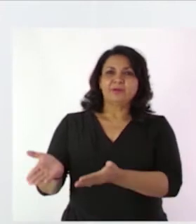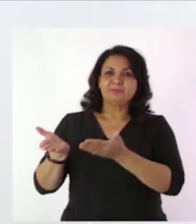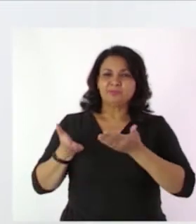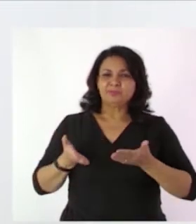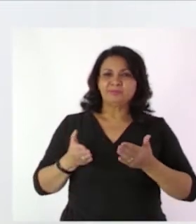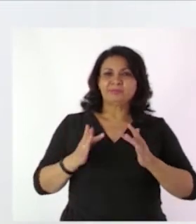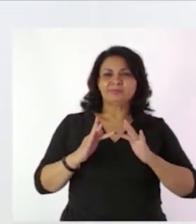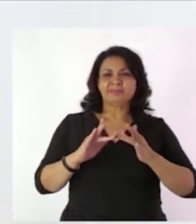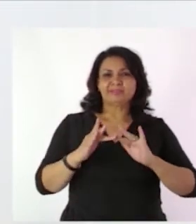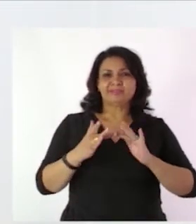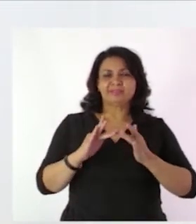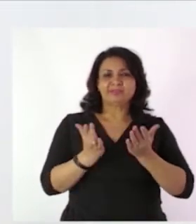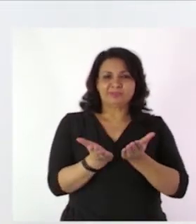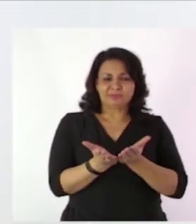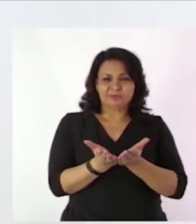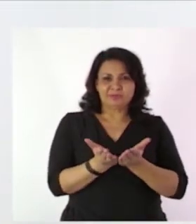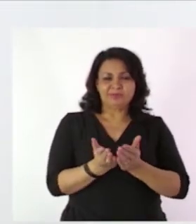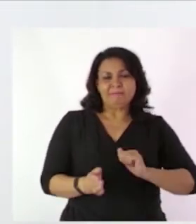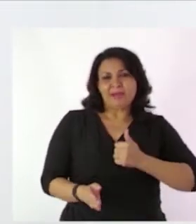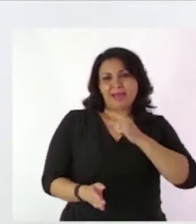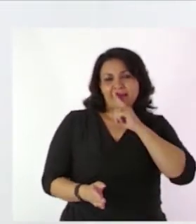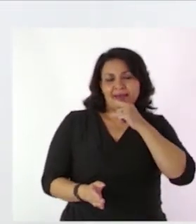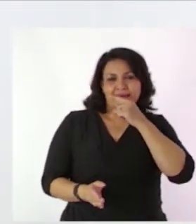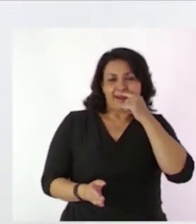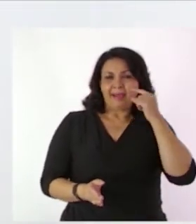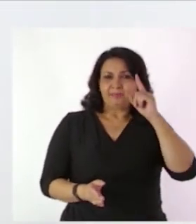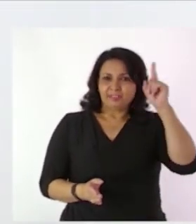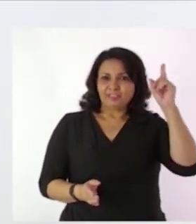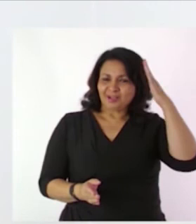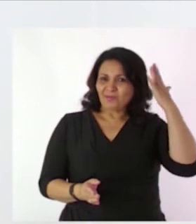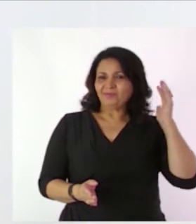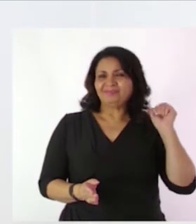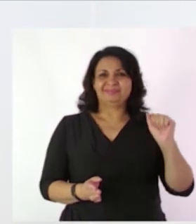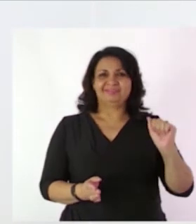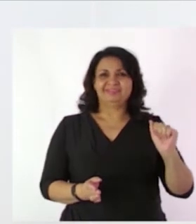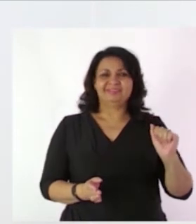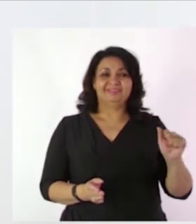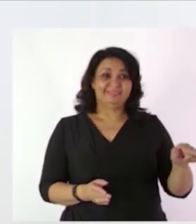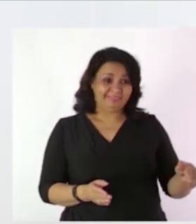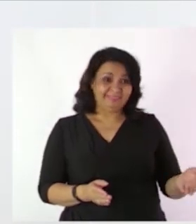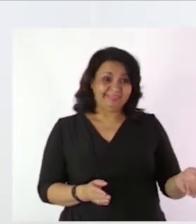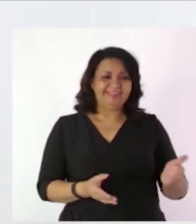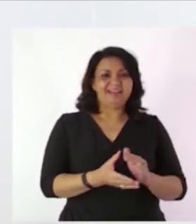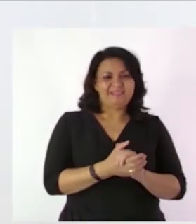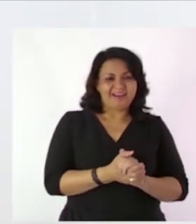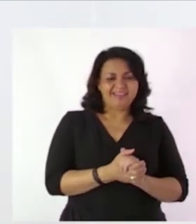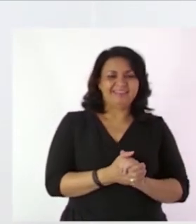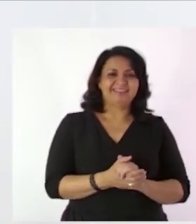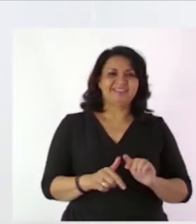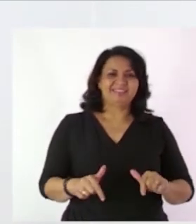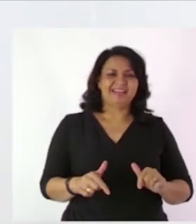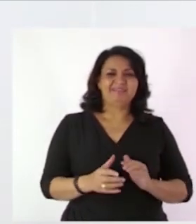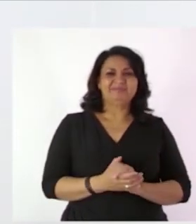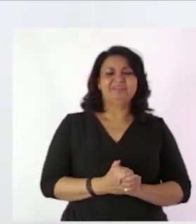Welcome to My Zone online school. My name is Teacher Huakus. I'm joined by my friend today.